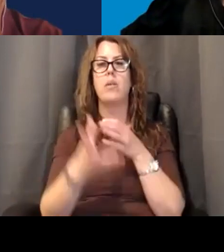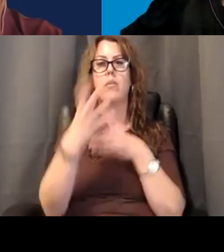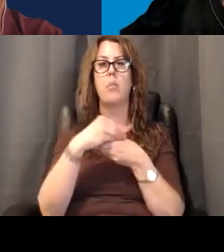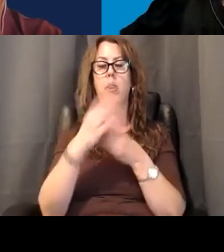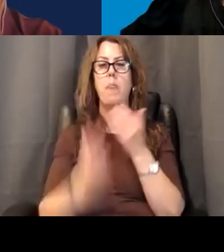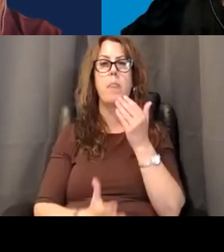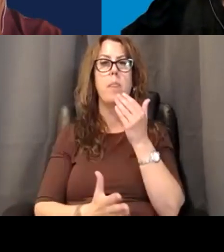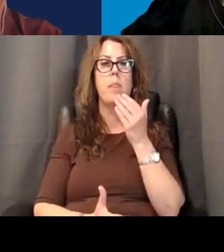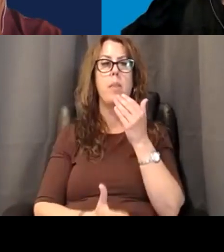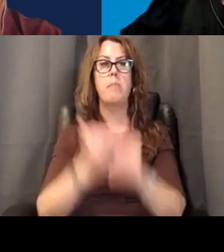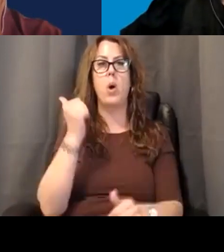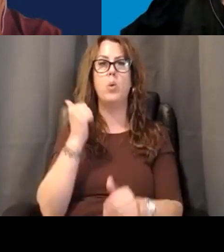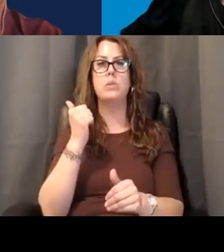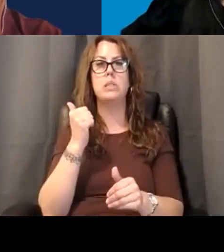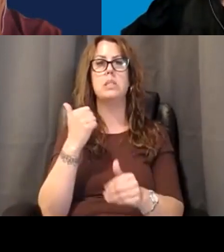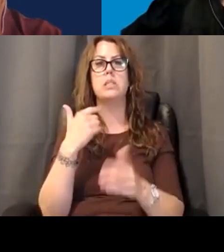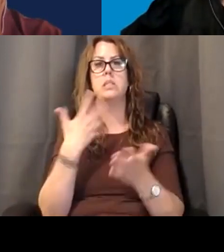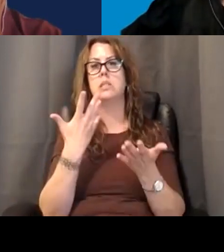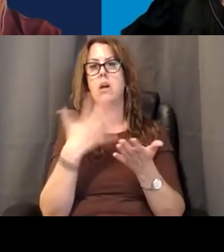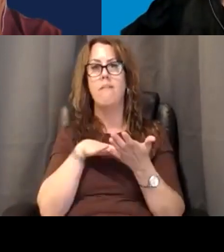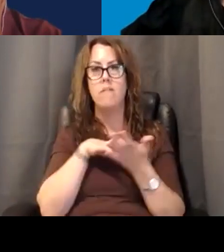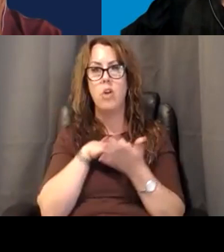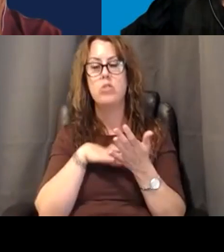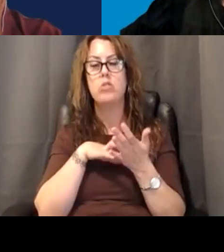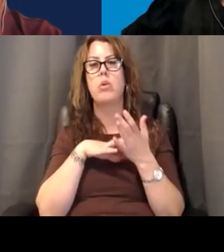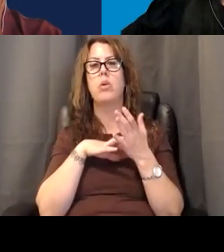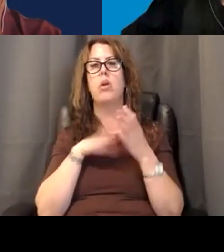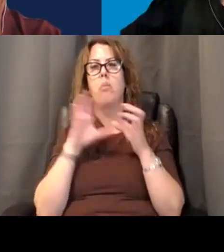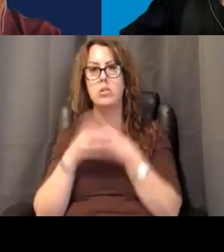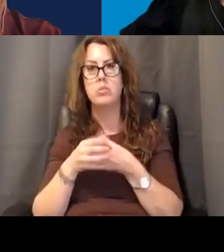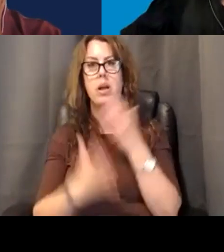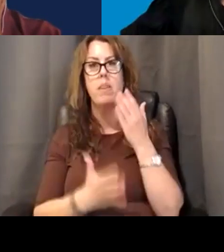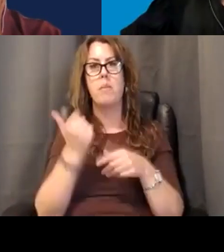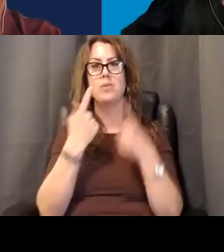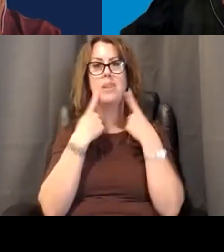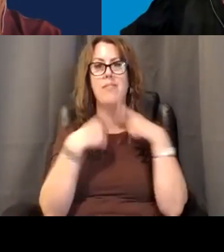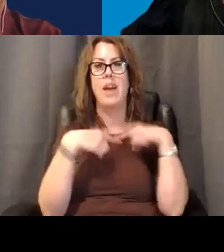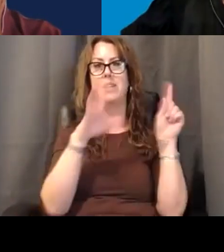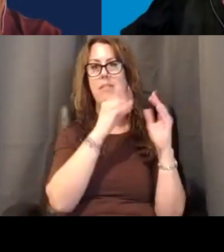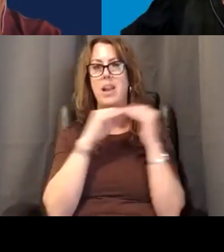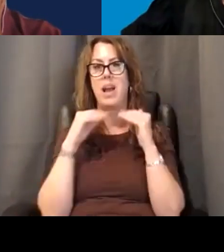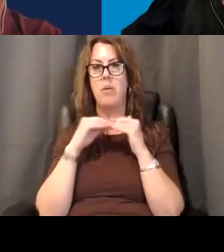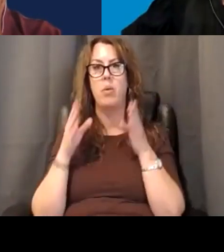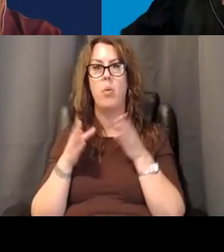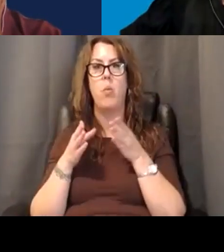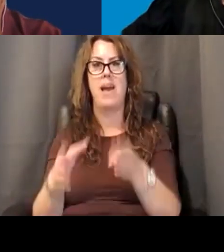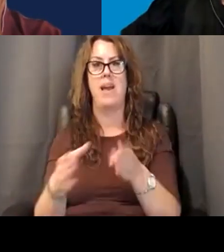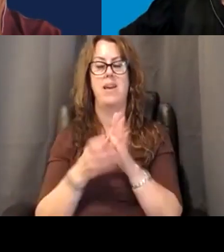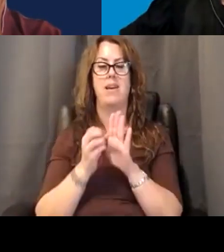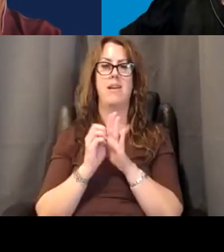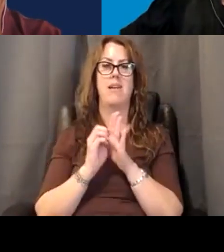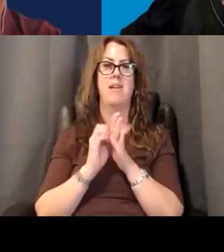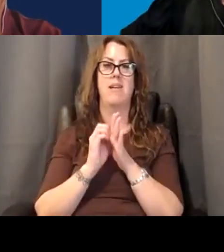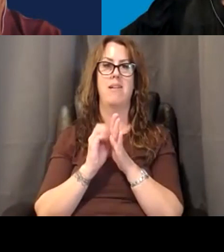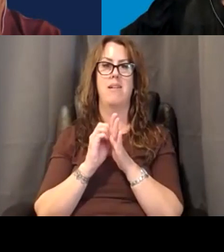by disproportionality in the most effective, equitable way? I think that someone was just commenting that the